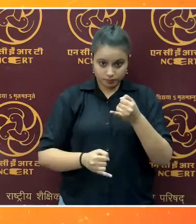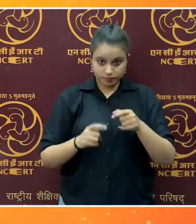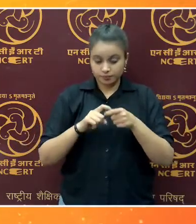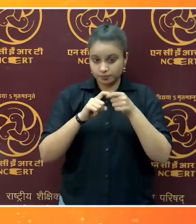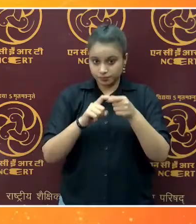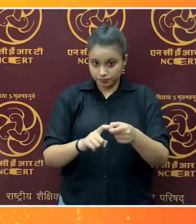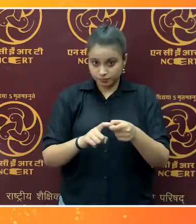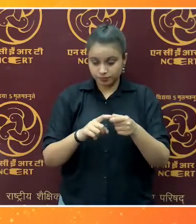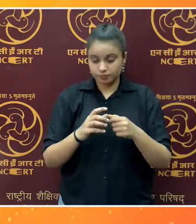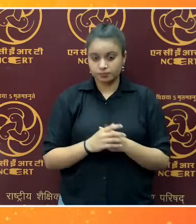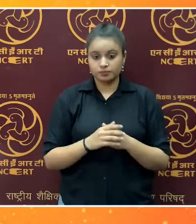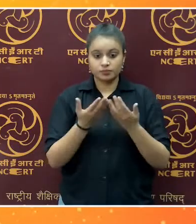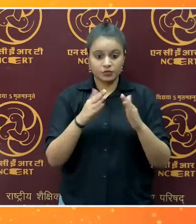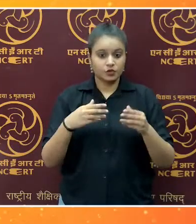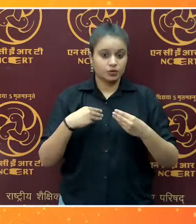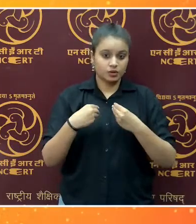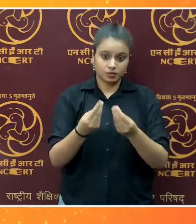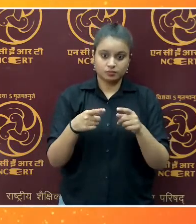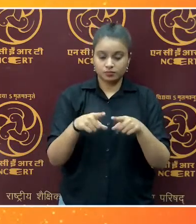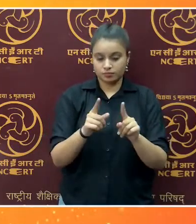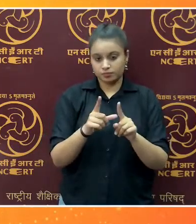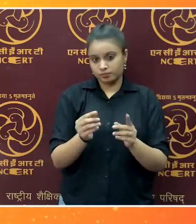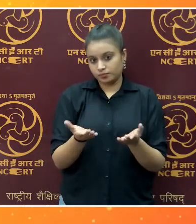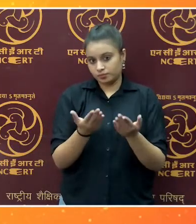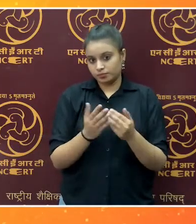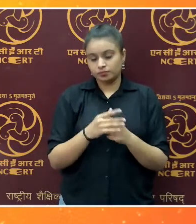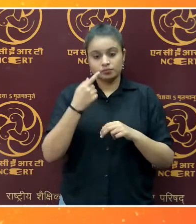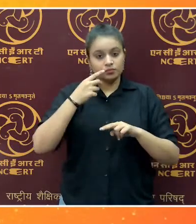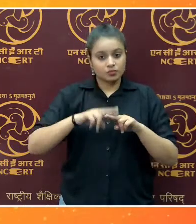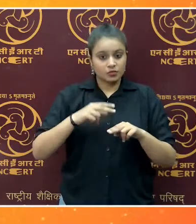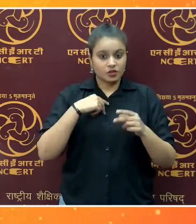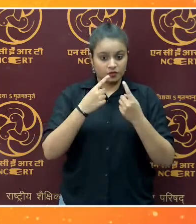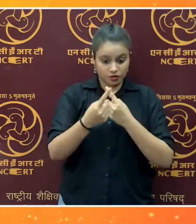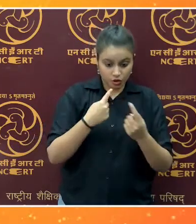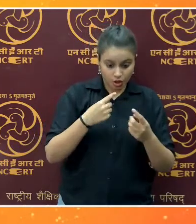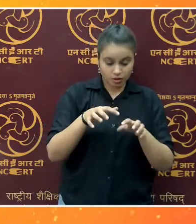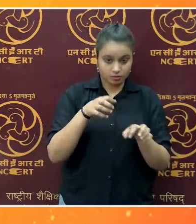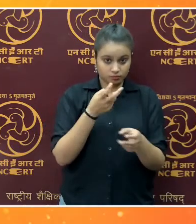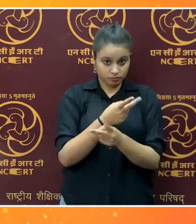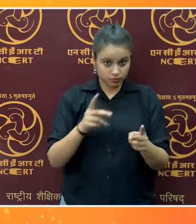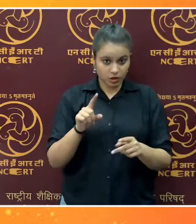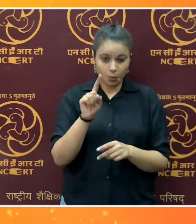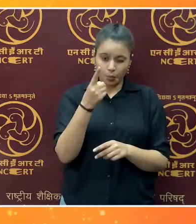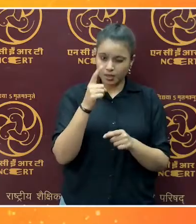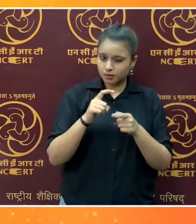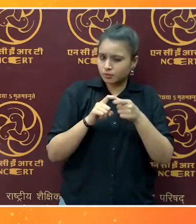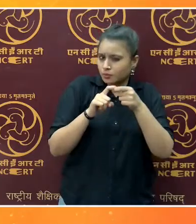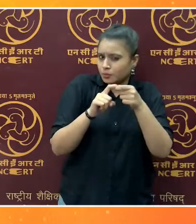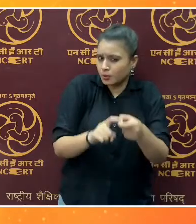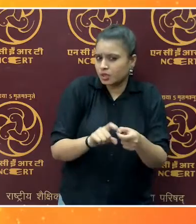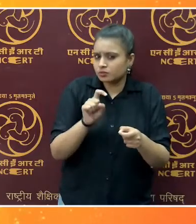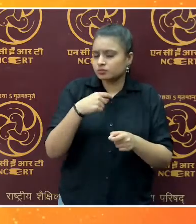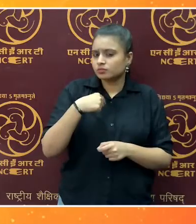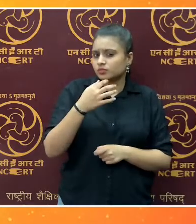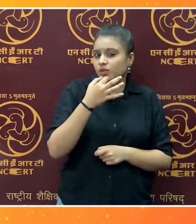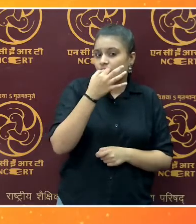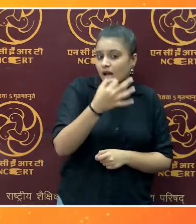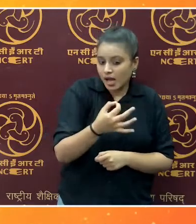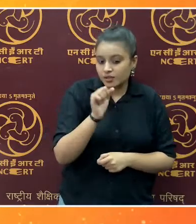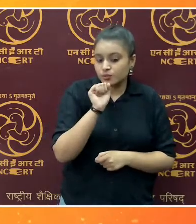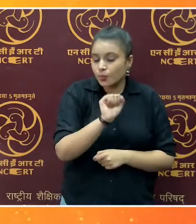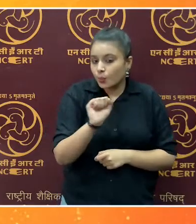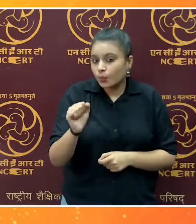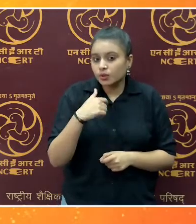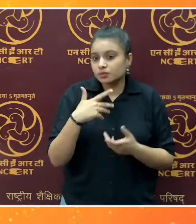which I leave to our dear friends. Yeah. If you could talk to animals, what is the one question you would ask your pet or